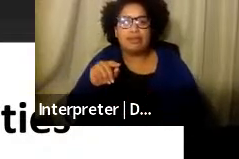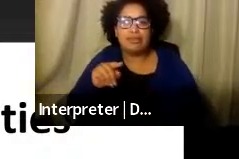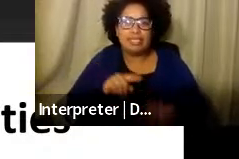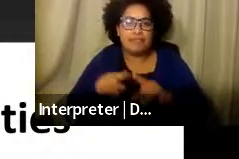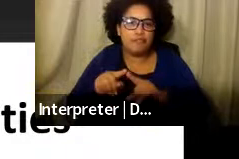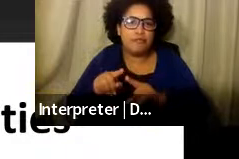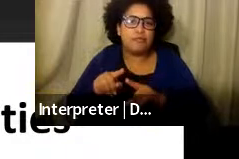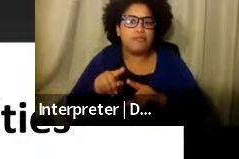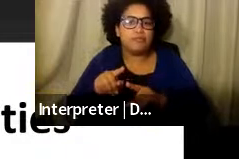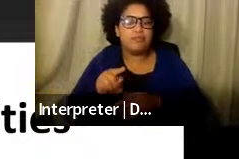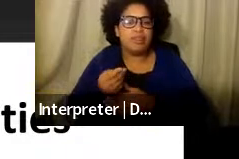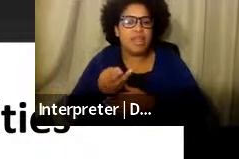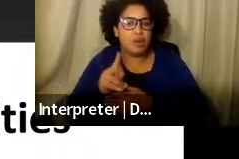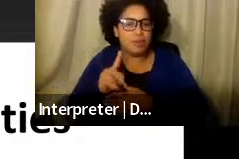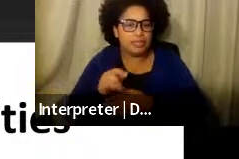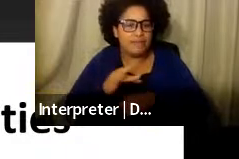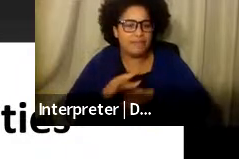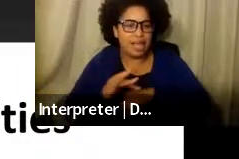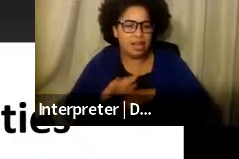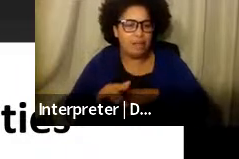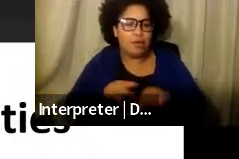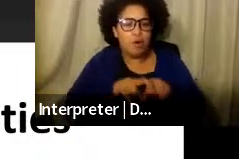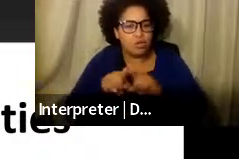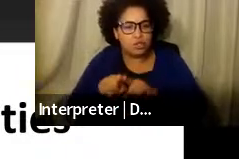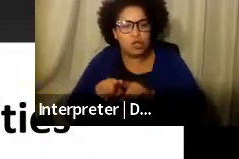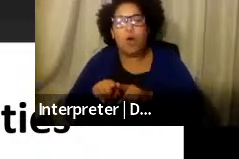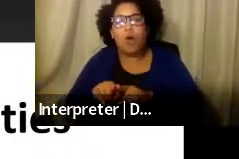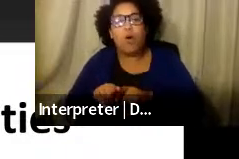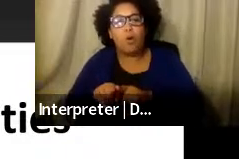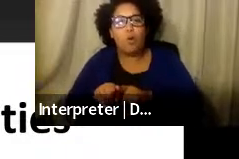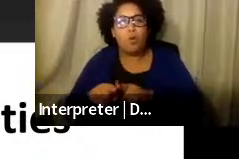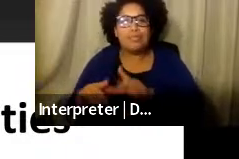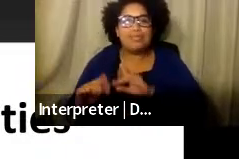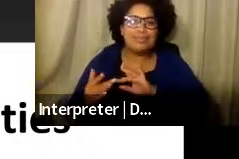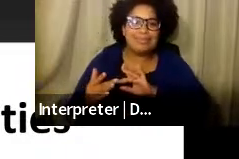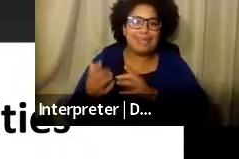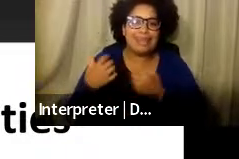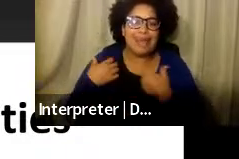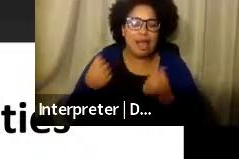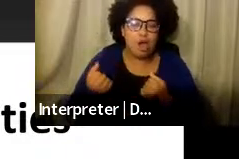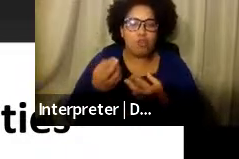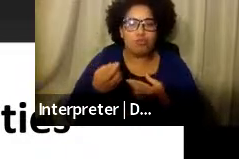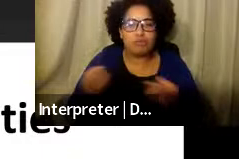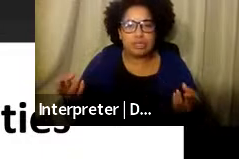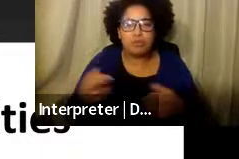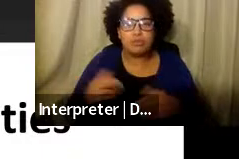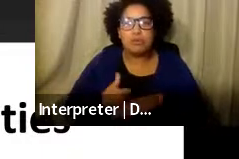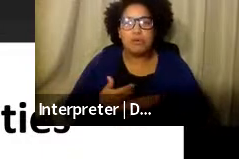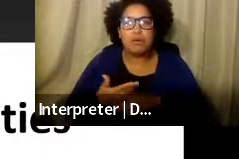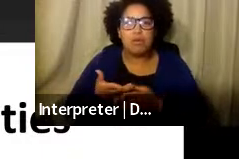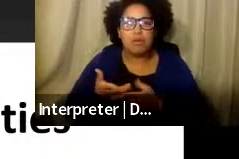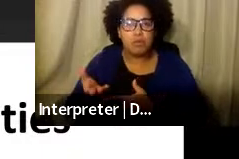and underinsured residents to telehealth resources that are available. Next slide, please.